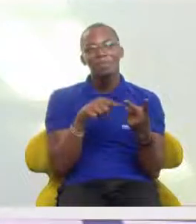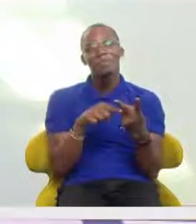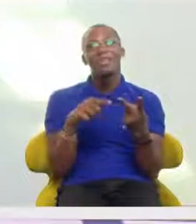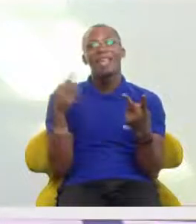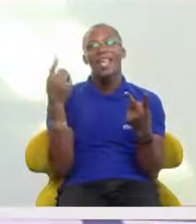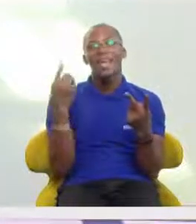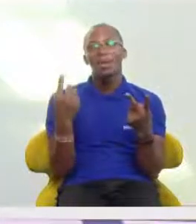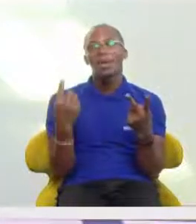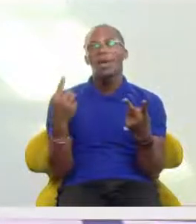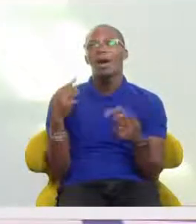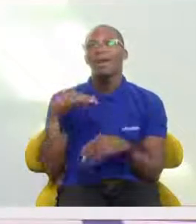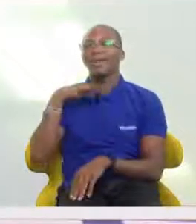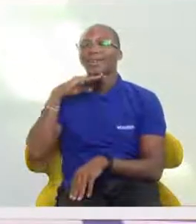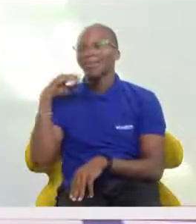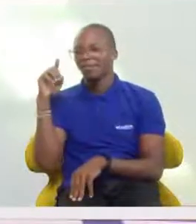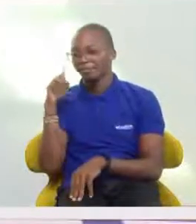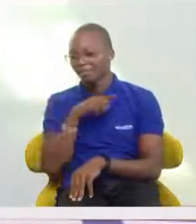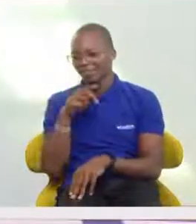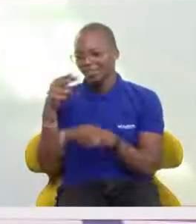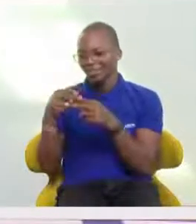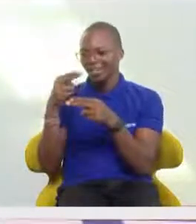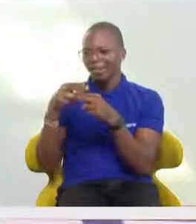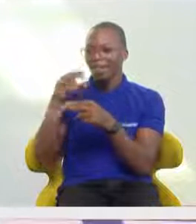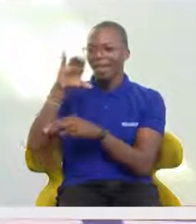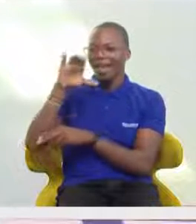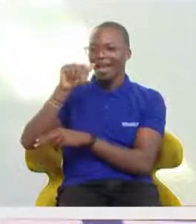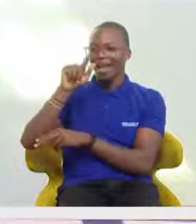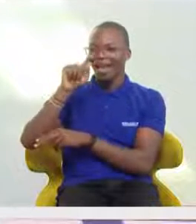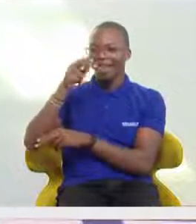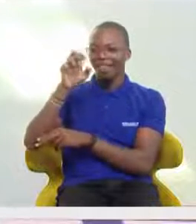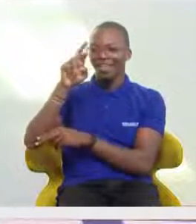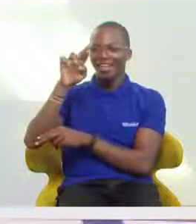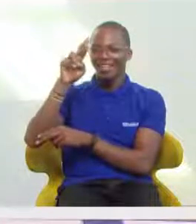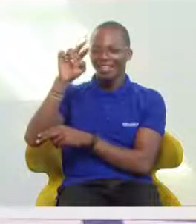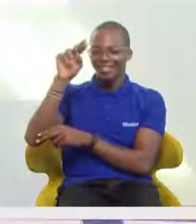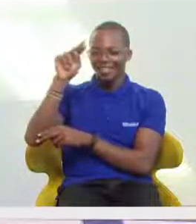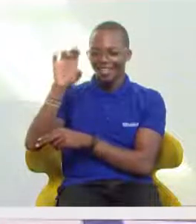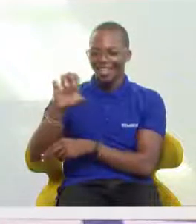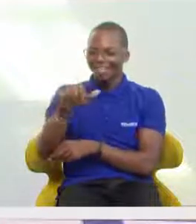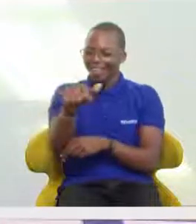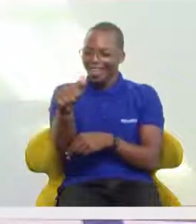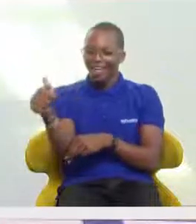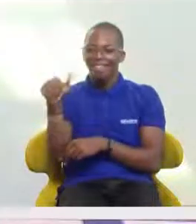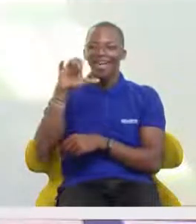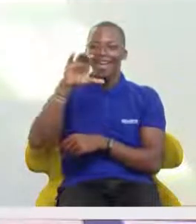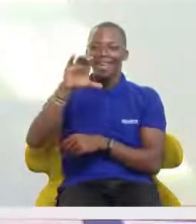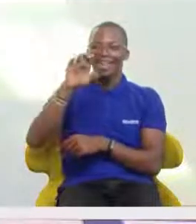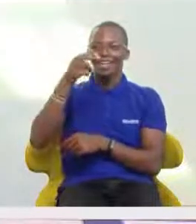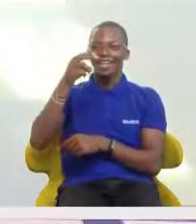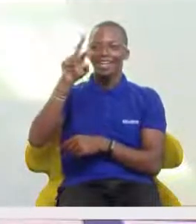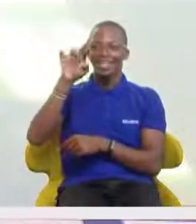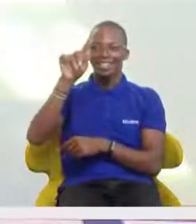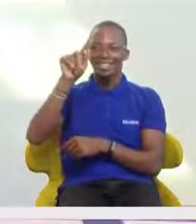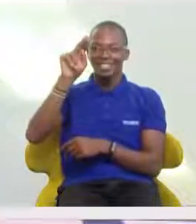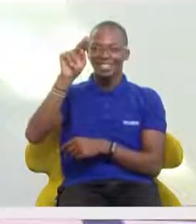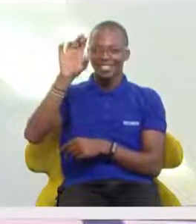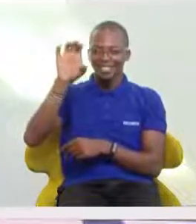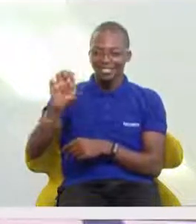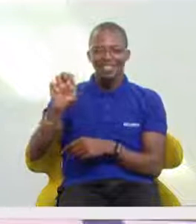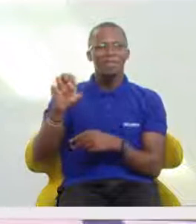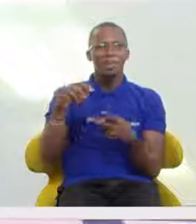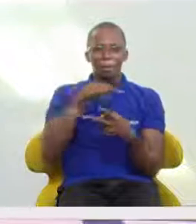has passed on, and her name was Catherine Mayonga, and another one is Christine Kayathi. And I remember they're totally blind.